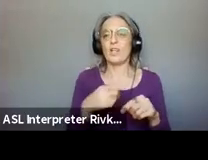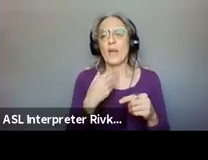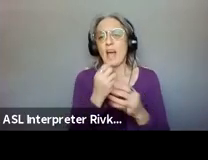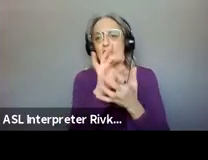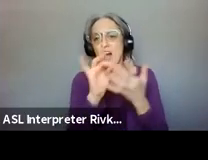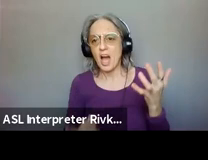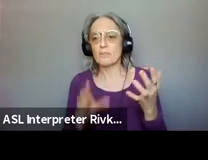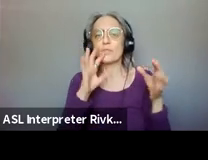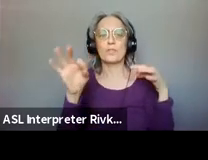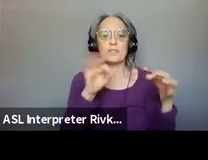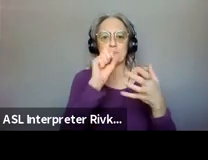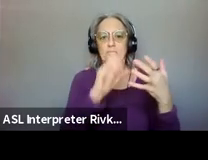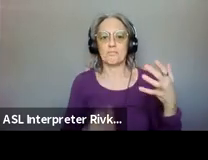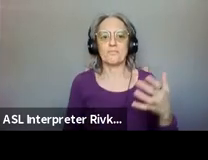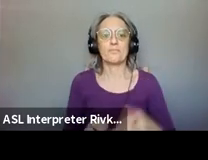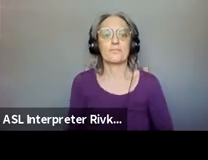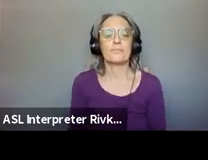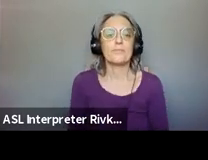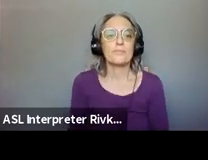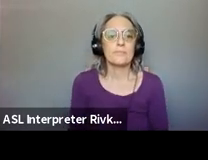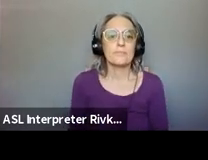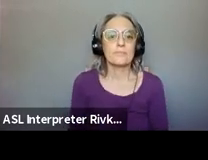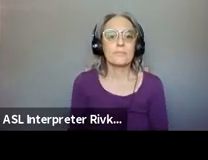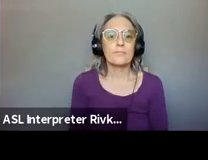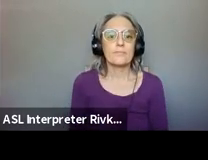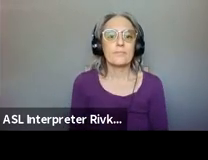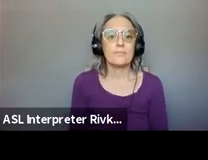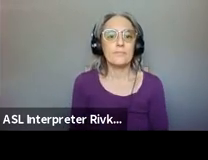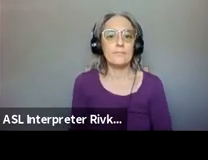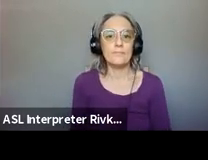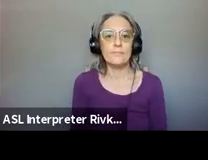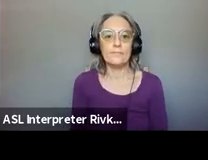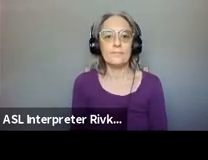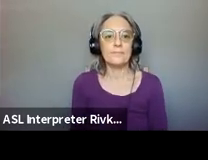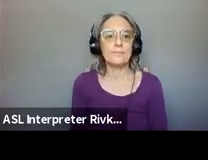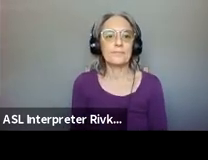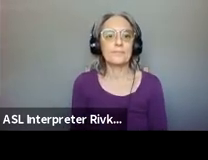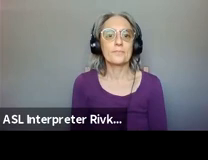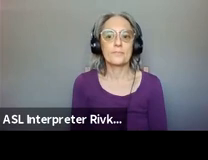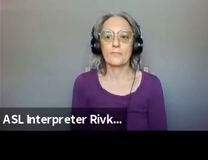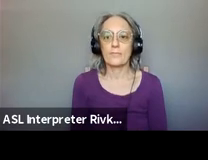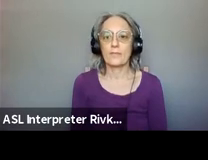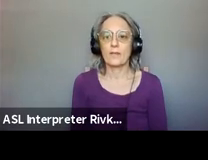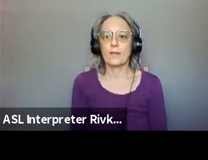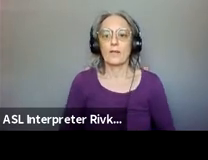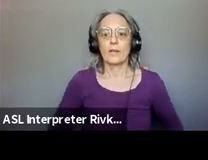about in terms of different guardianships. So when we're talking about